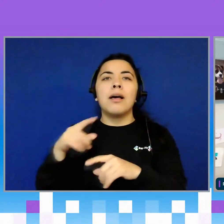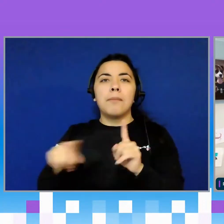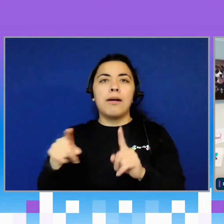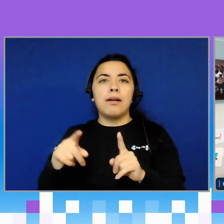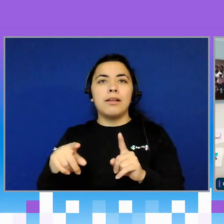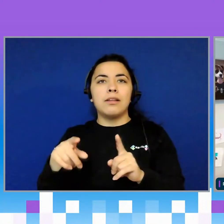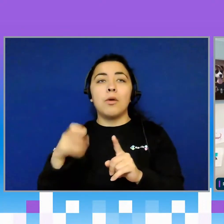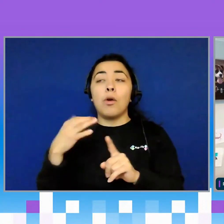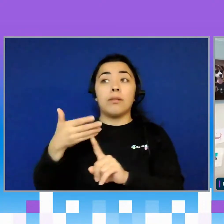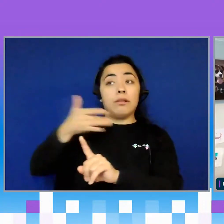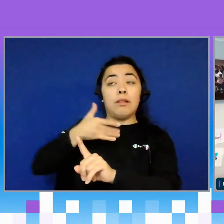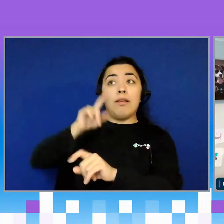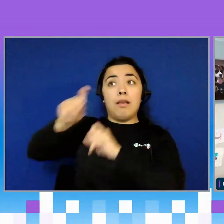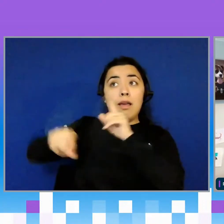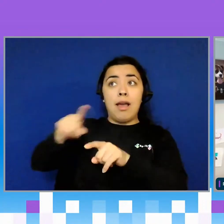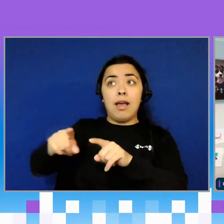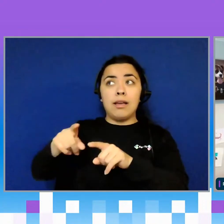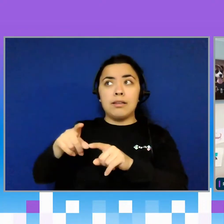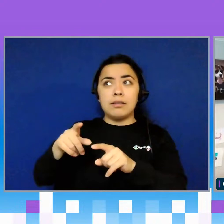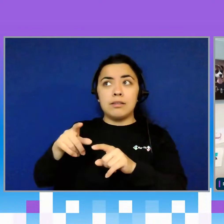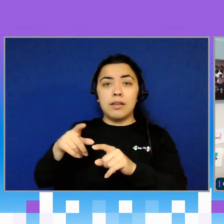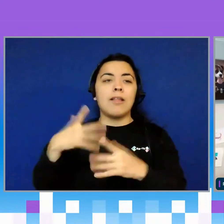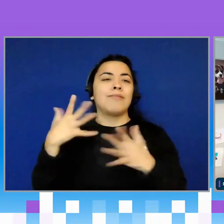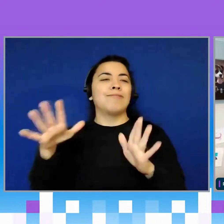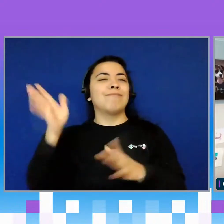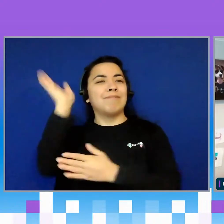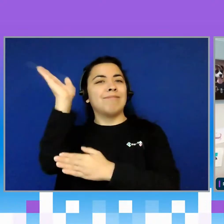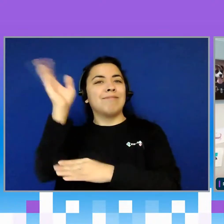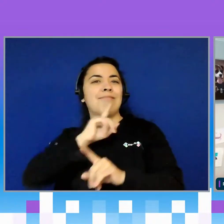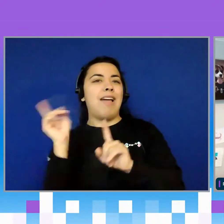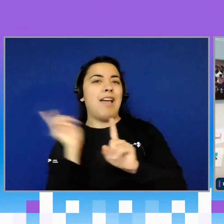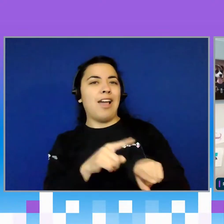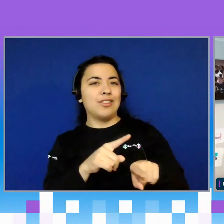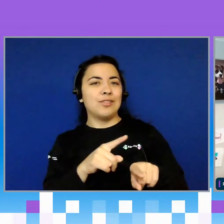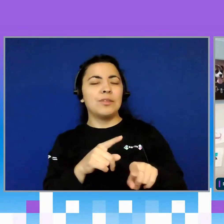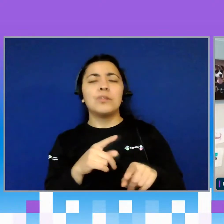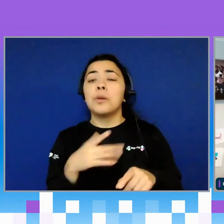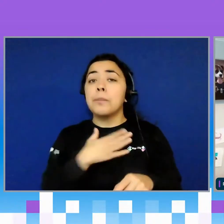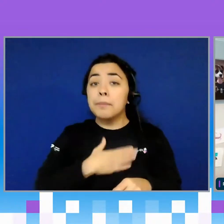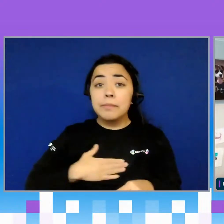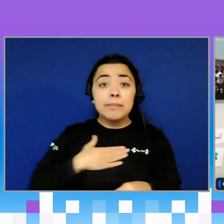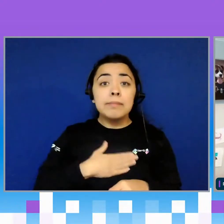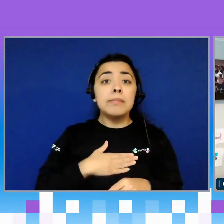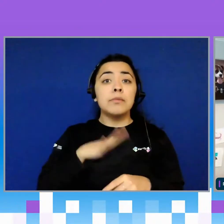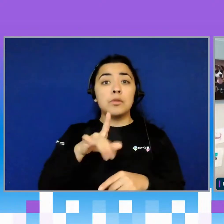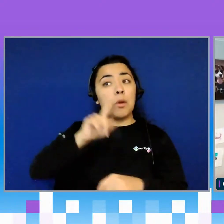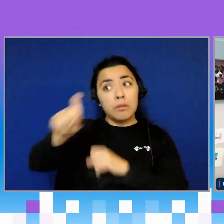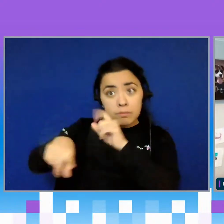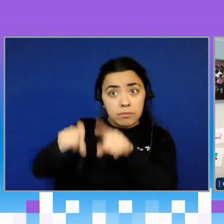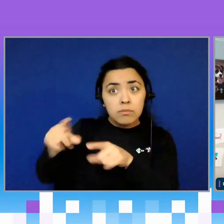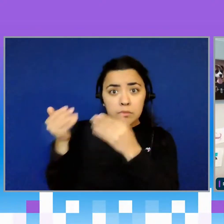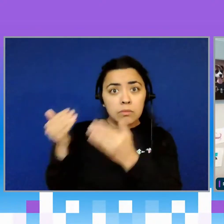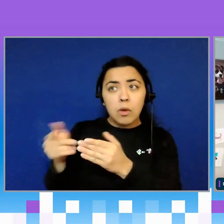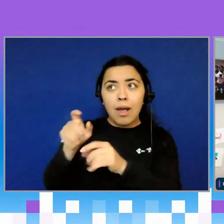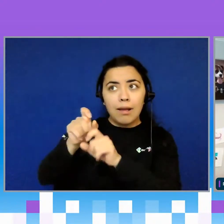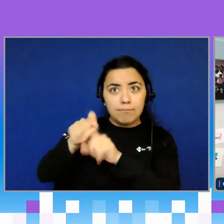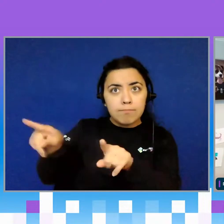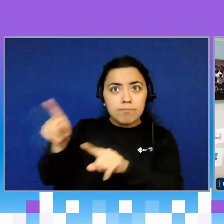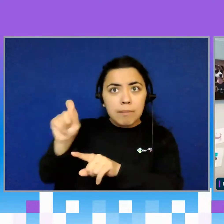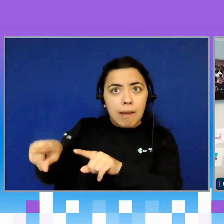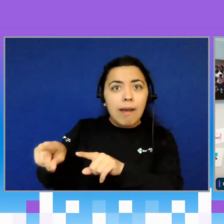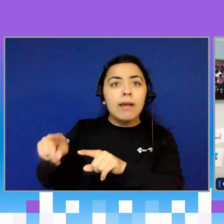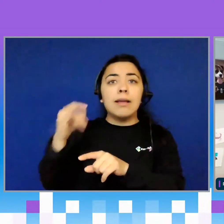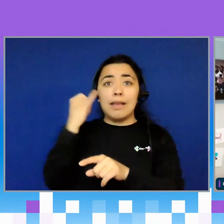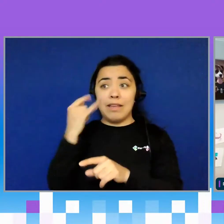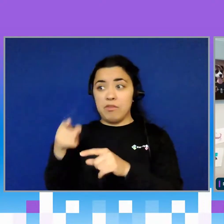itself. So please get your questions submitted and upvote what you would like me to bring to the audience or to